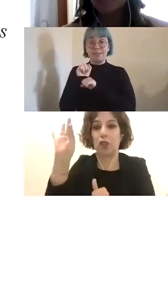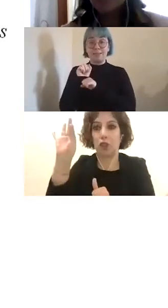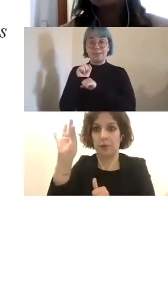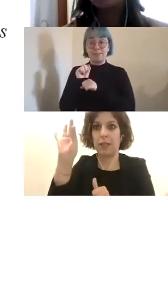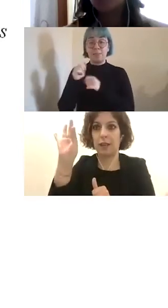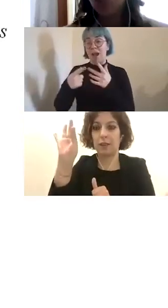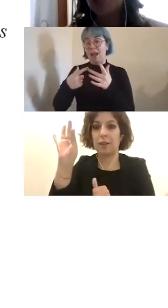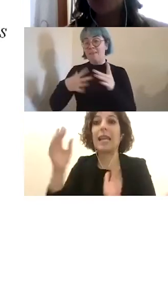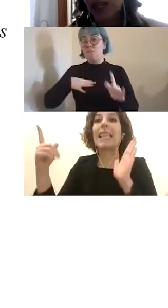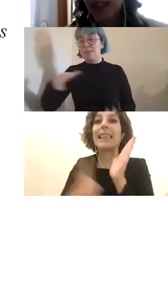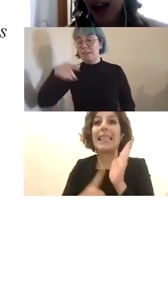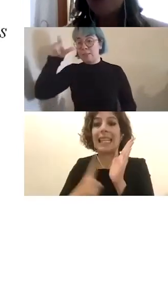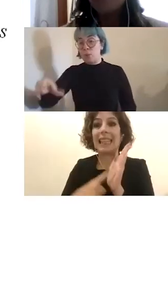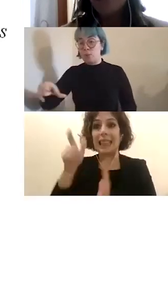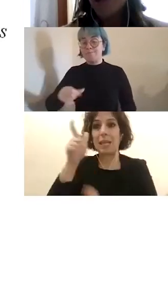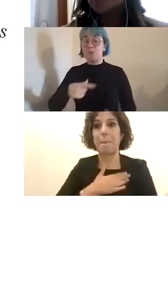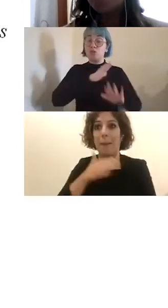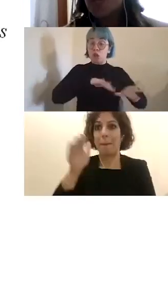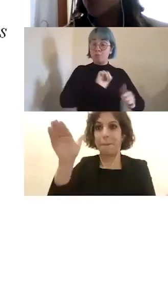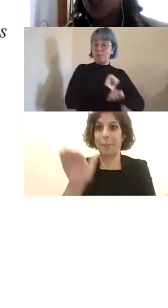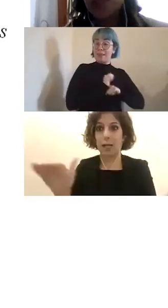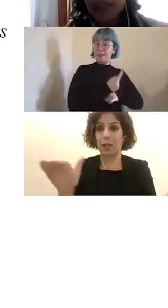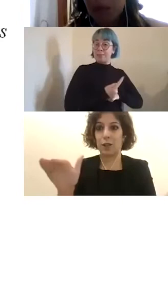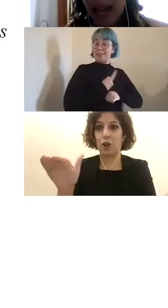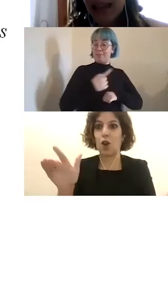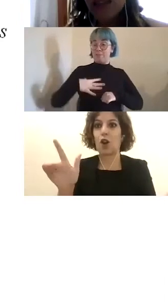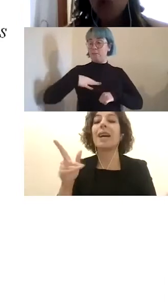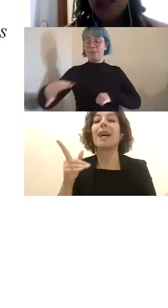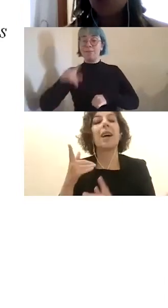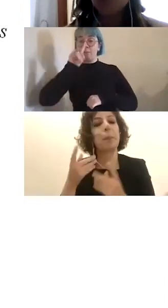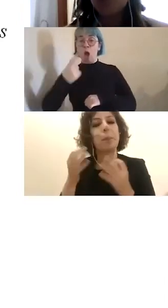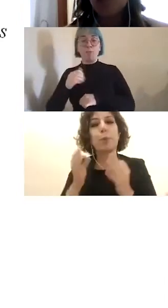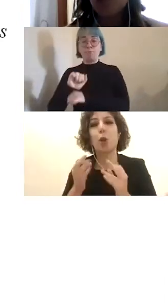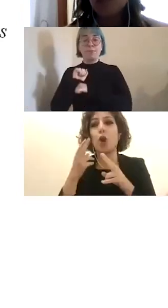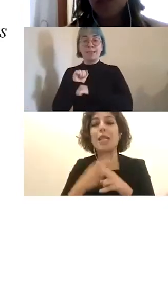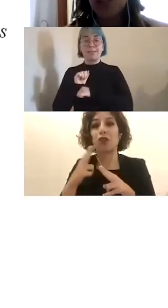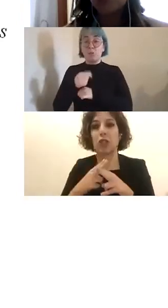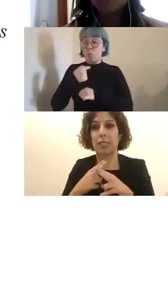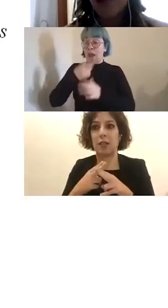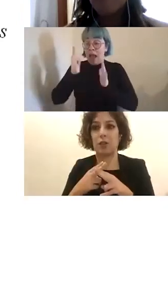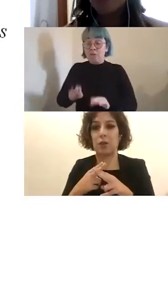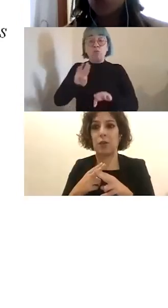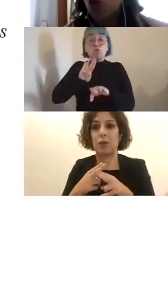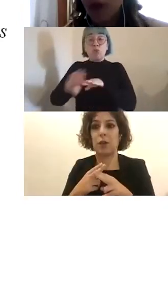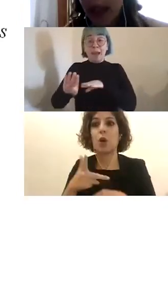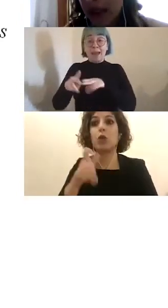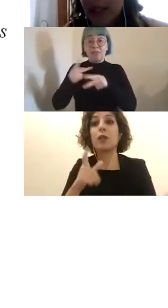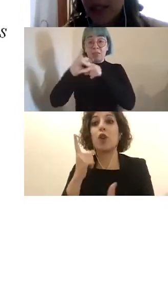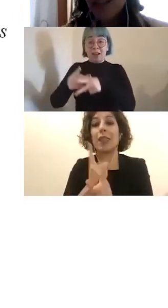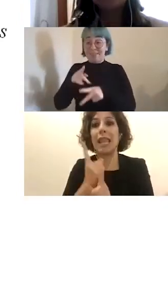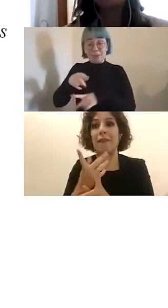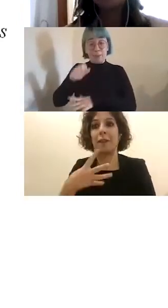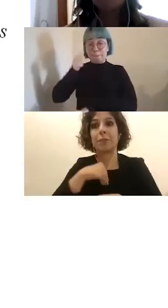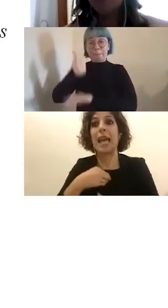a volunteer, let's say. So we need to have trained legal guardians. This is a basic